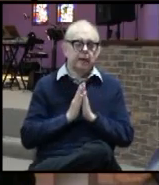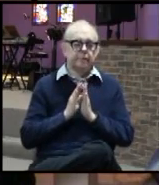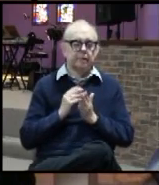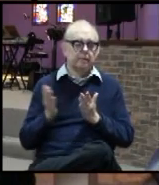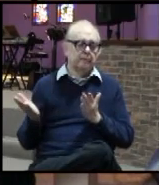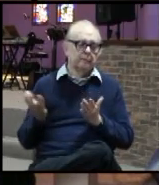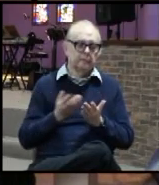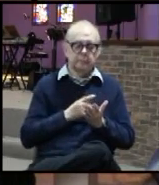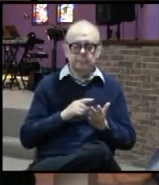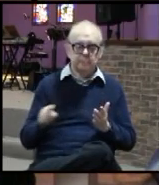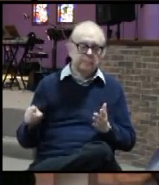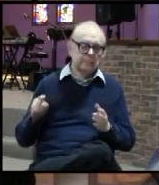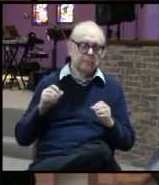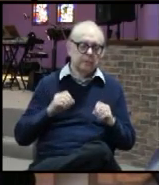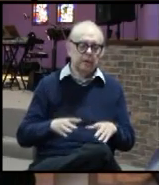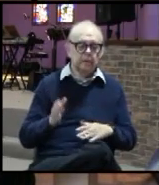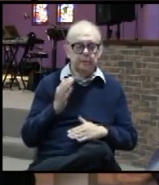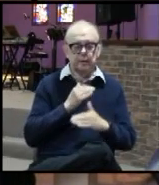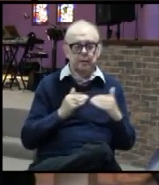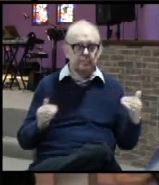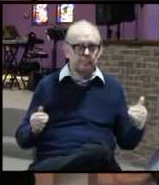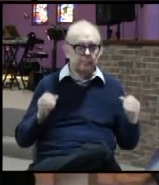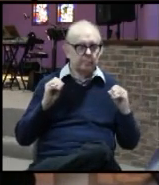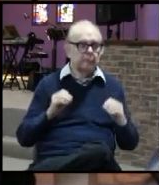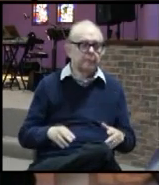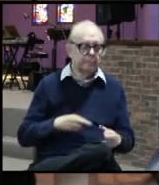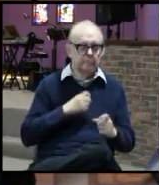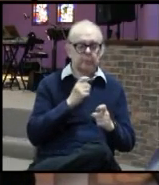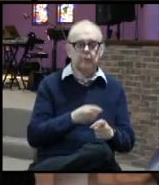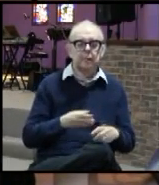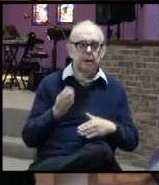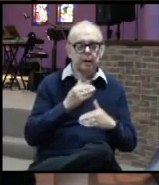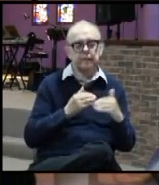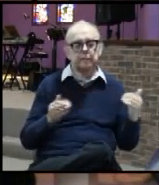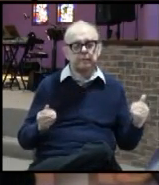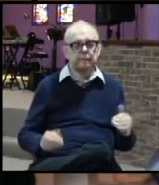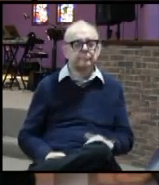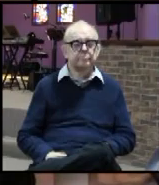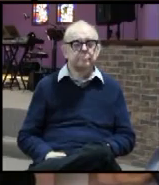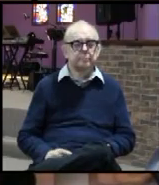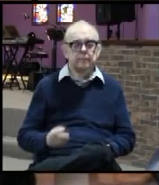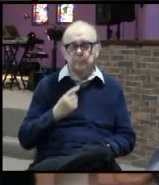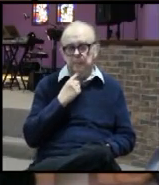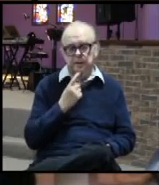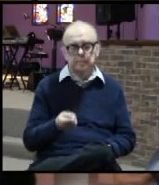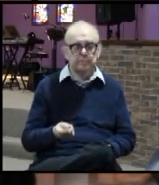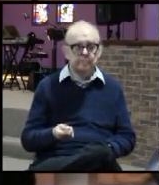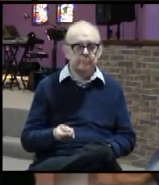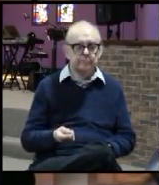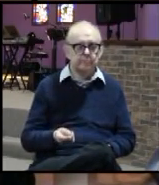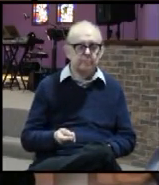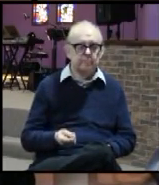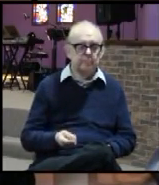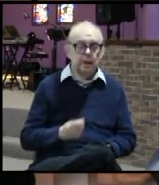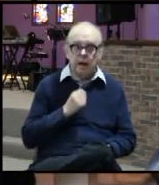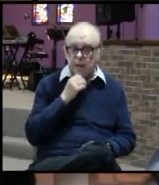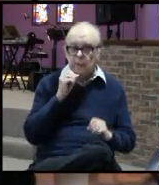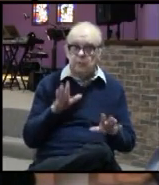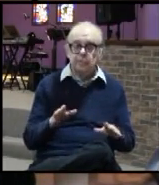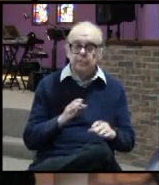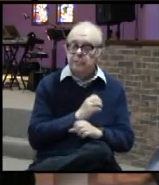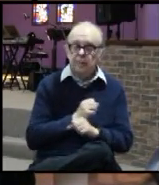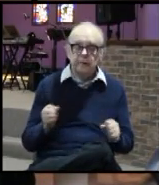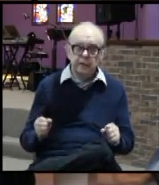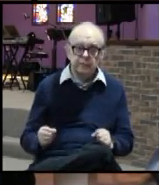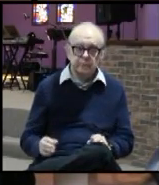do they lose heaven? Do they lose a reward in heaven? Let me say this to you. They don't lose their salvation.